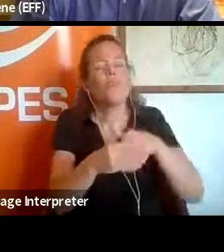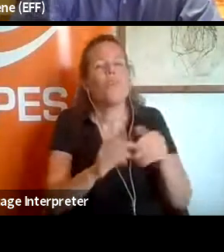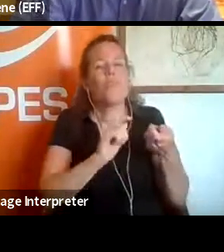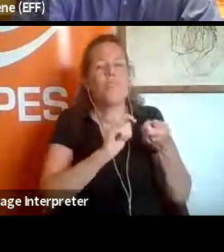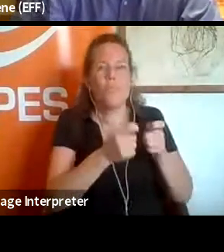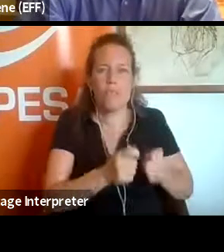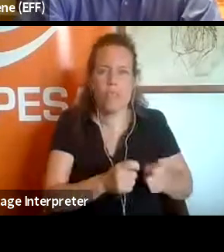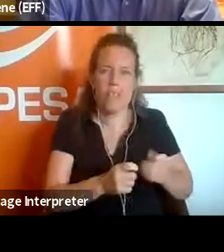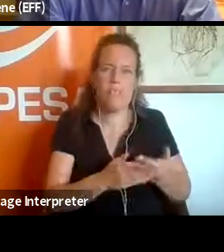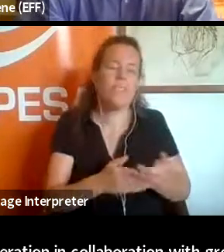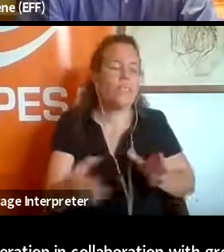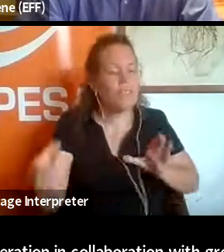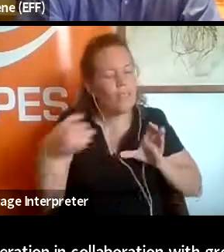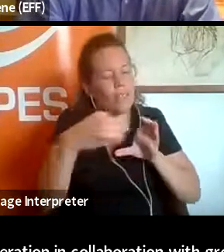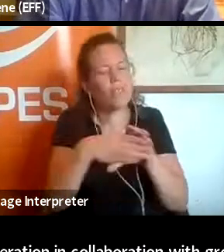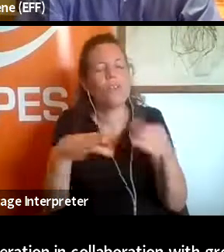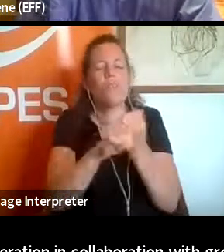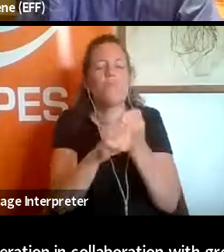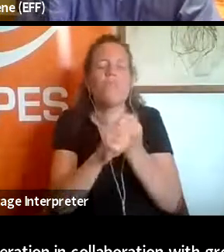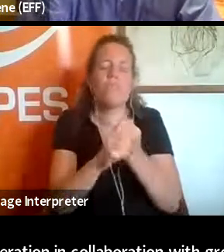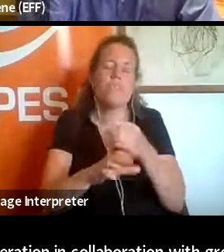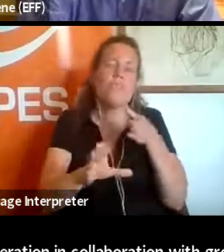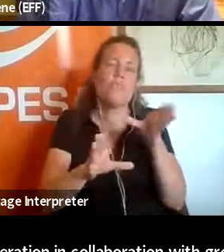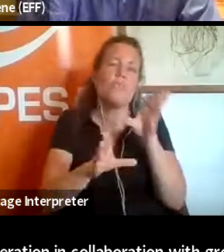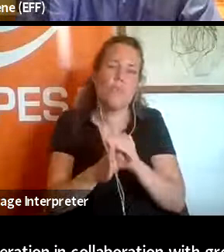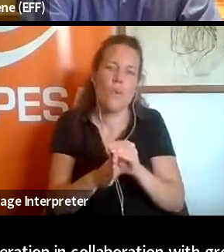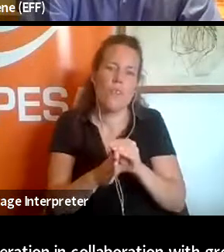and activists in the region. And it's